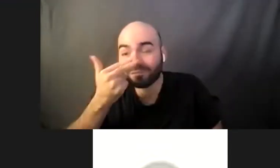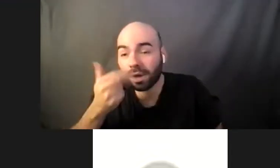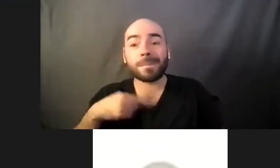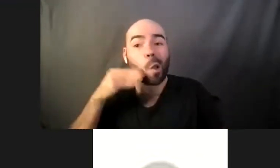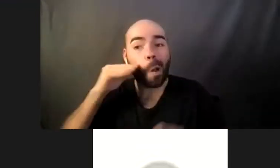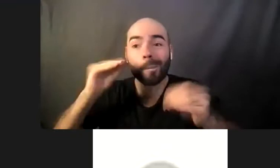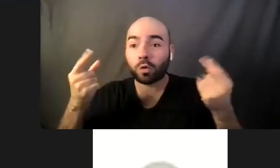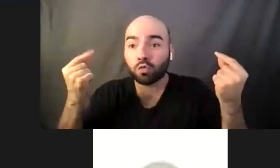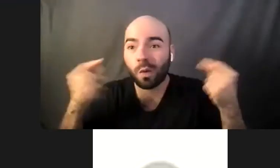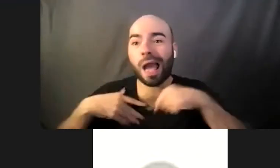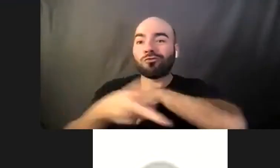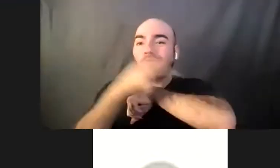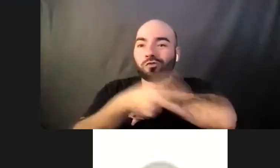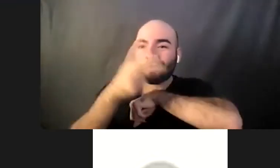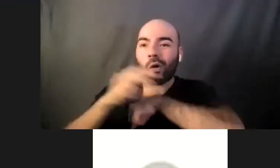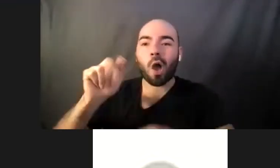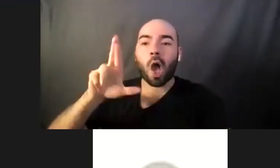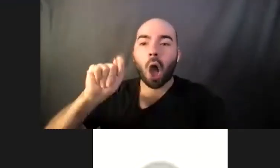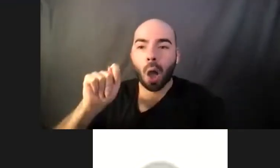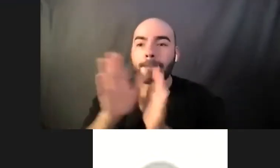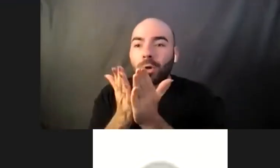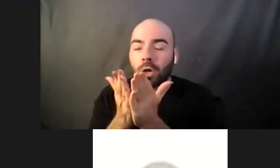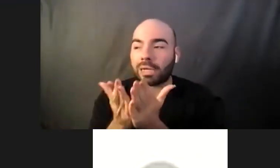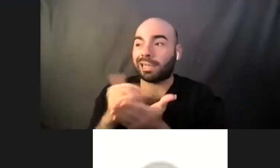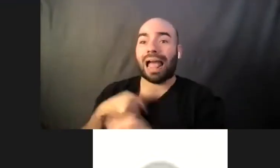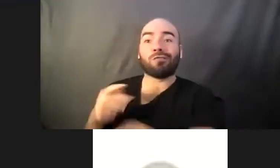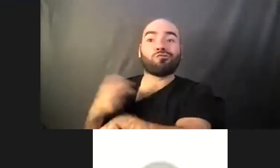books because they had really great resale value.